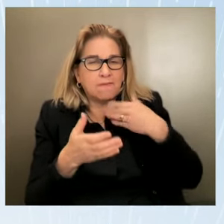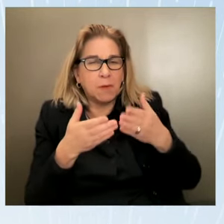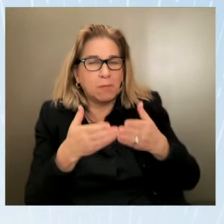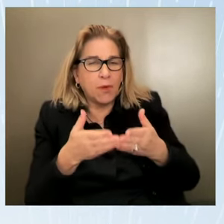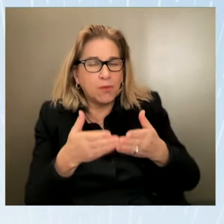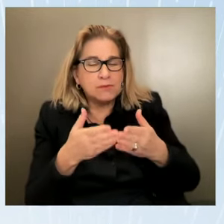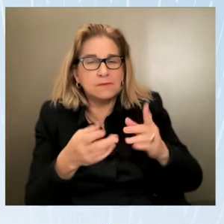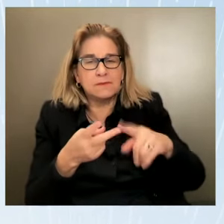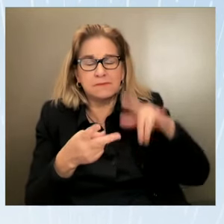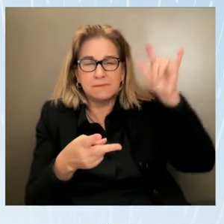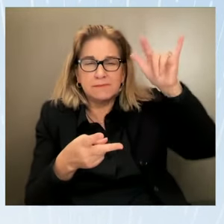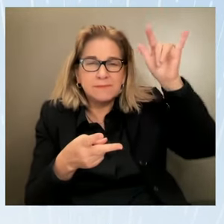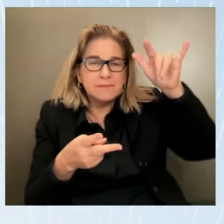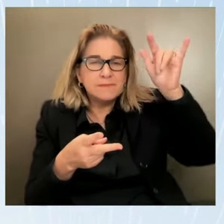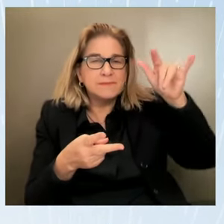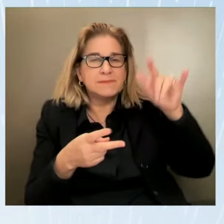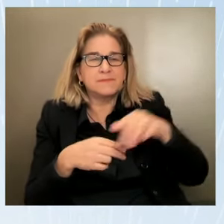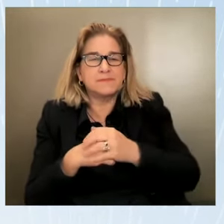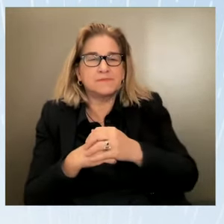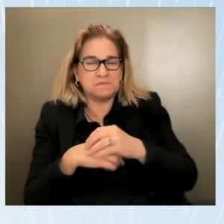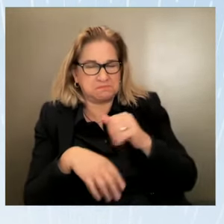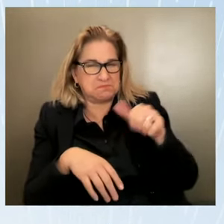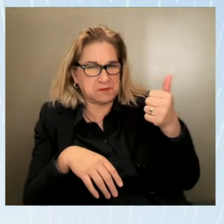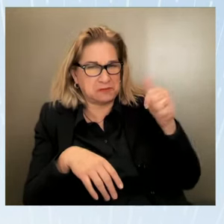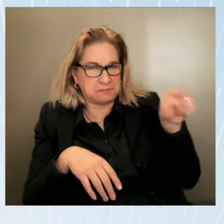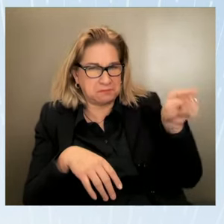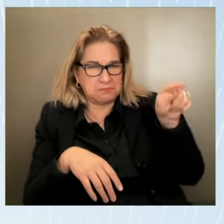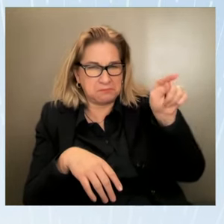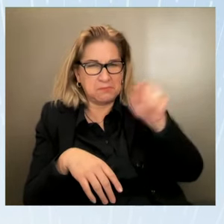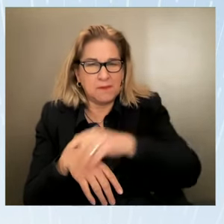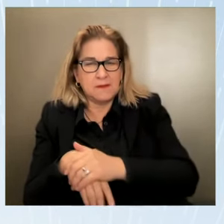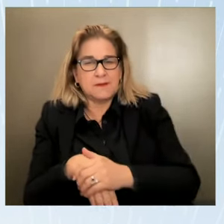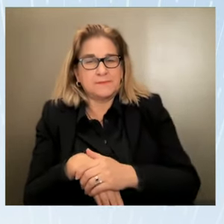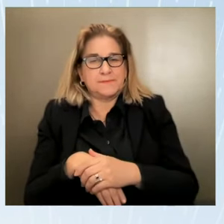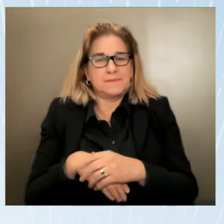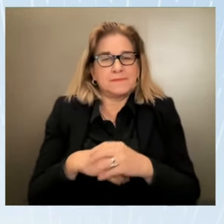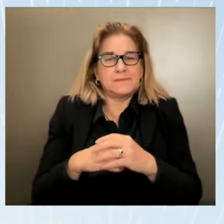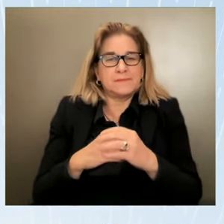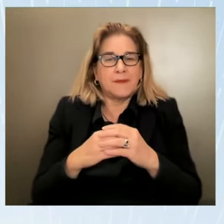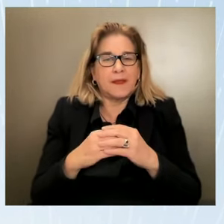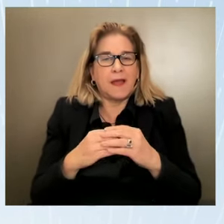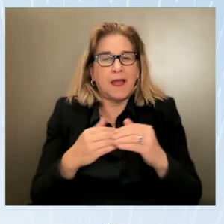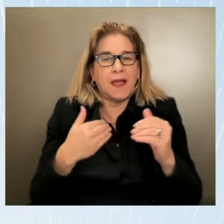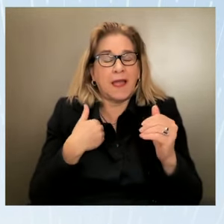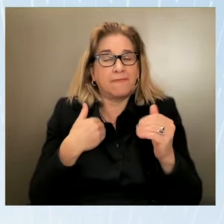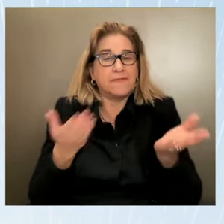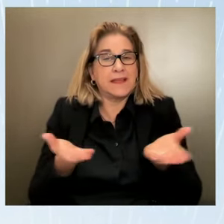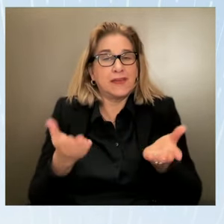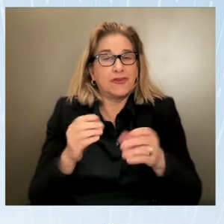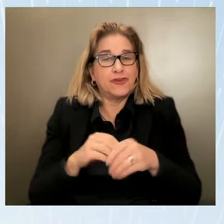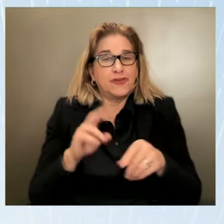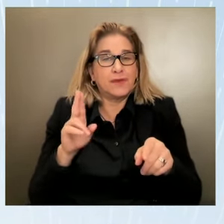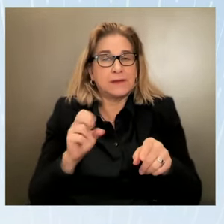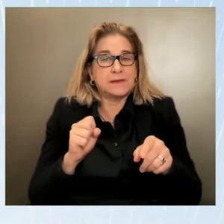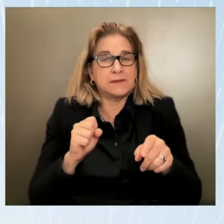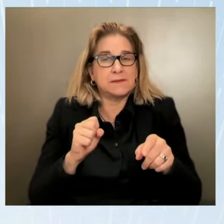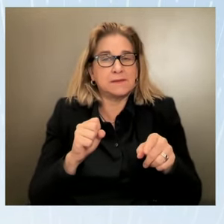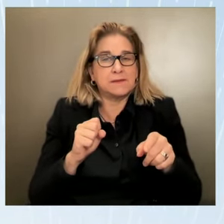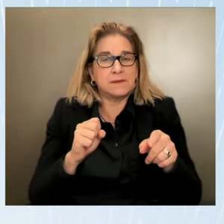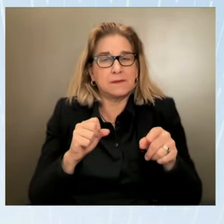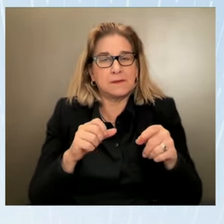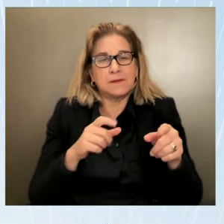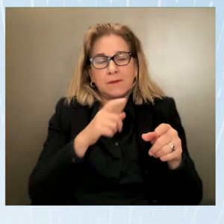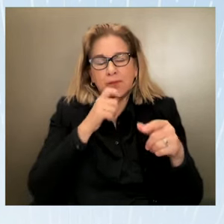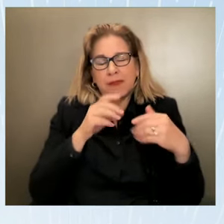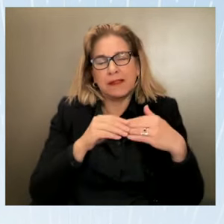colleagues as the U.S. delegation that we led pressed 193 countries in the UN's International Civil